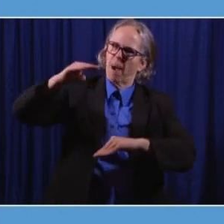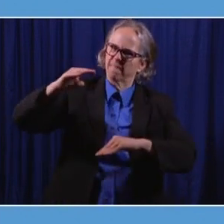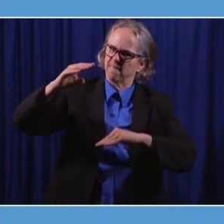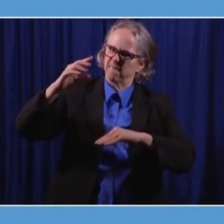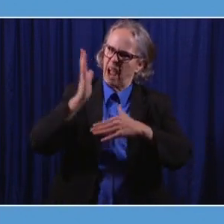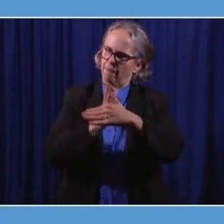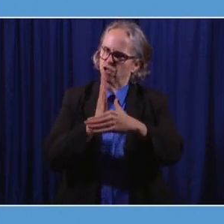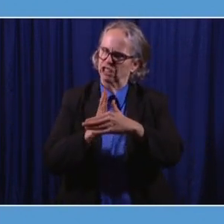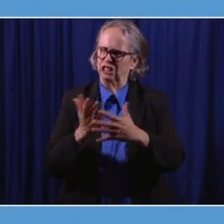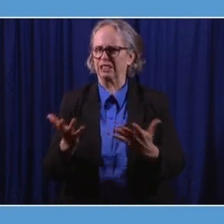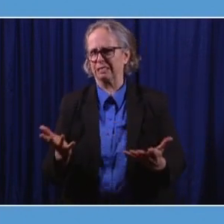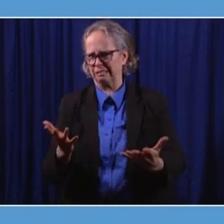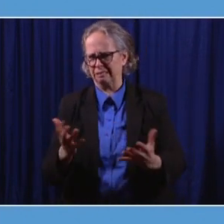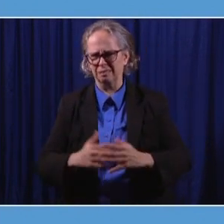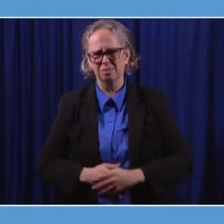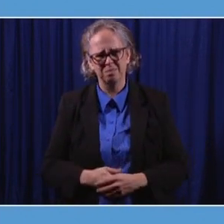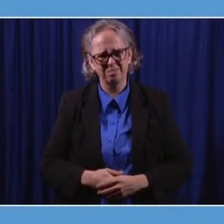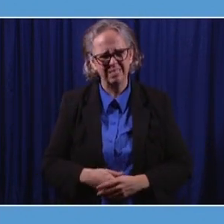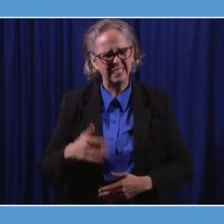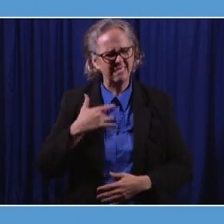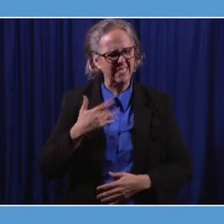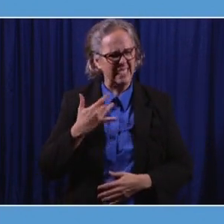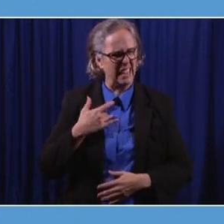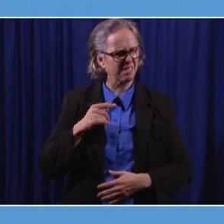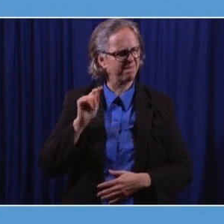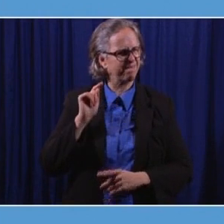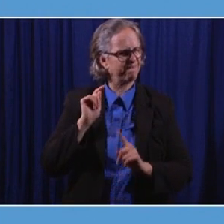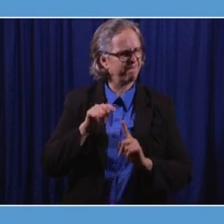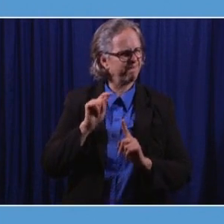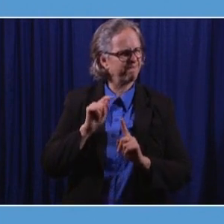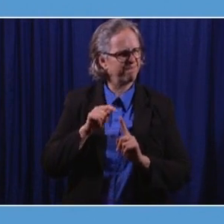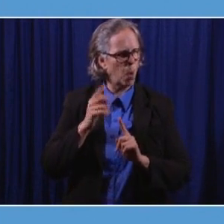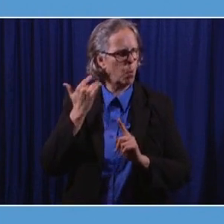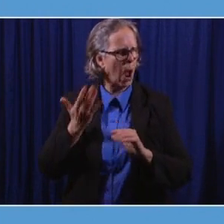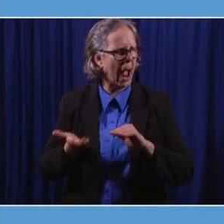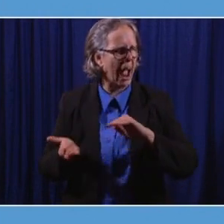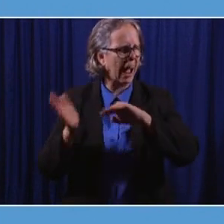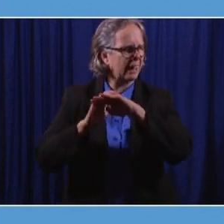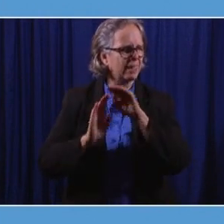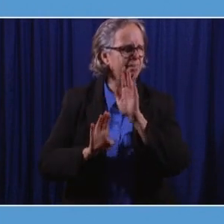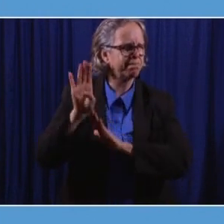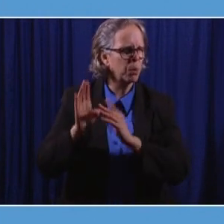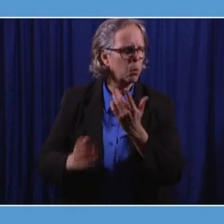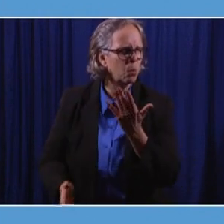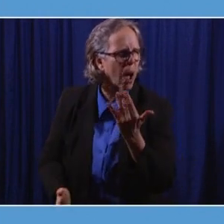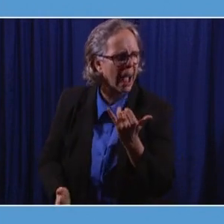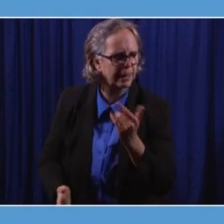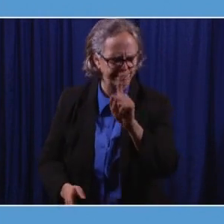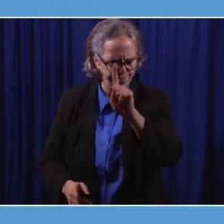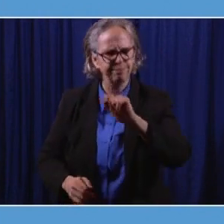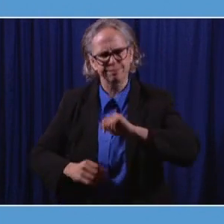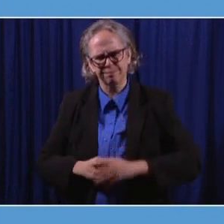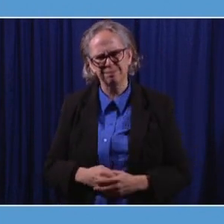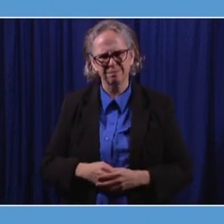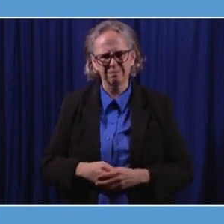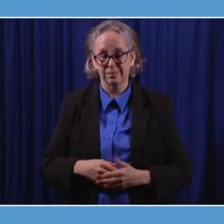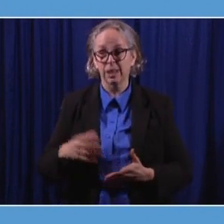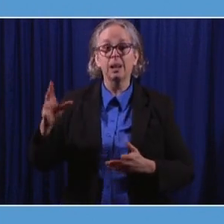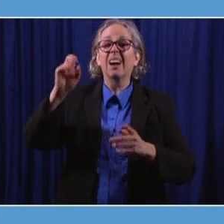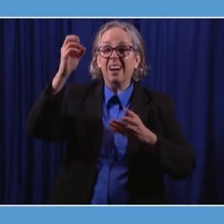Part of this is that the collection of the cases just goes down, and the reporting, it goes down on the weekend.